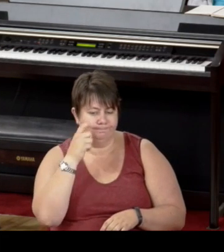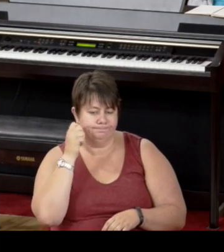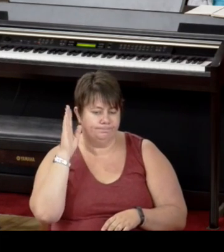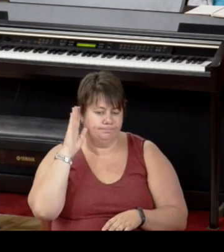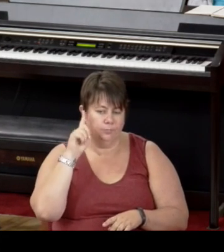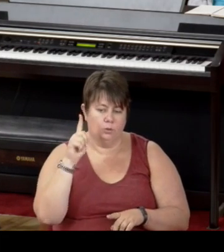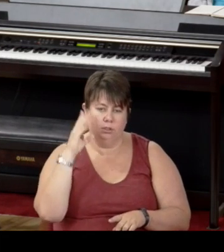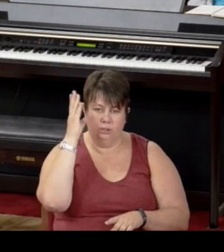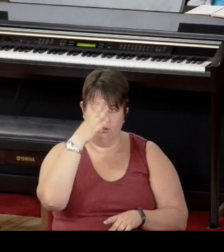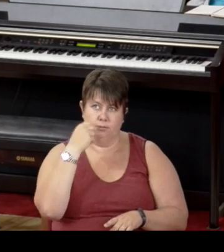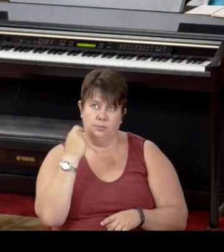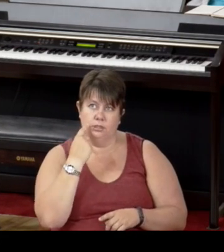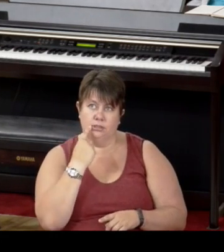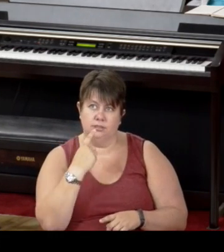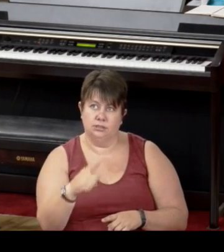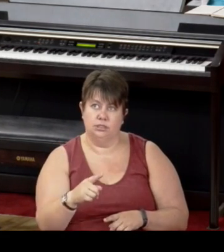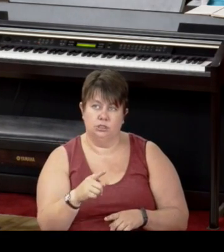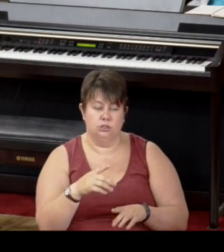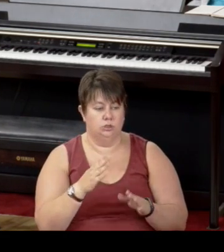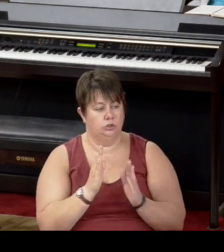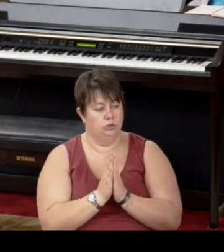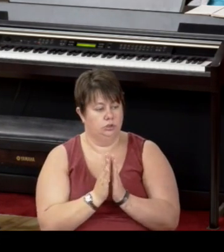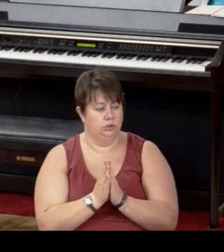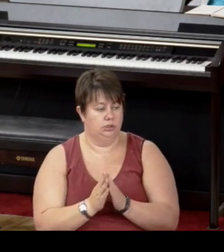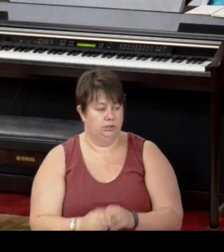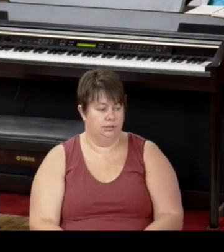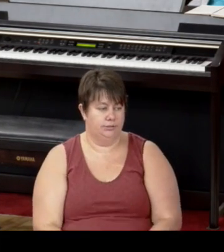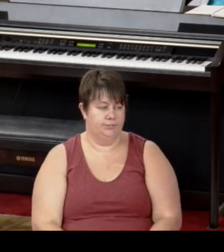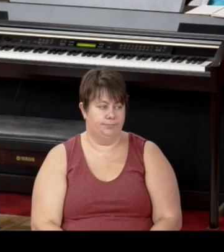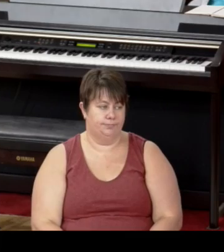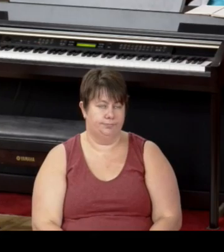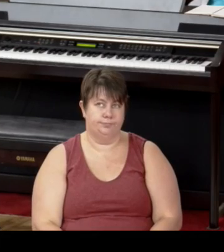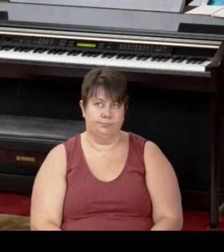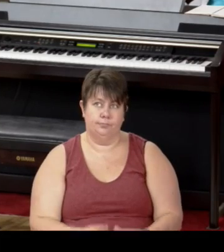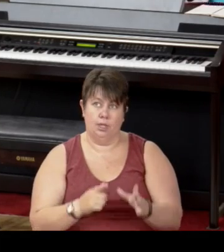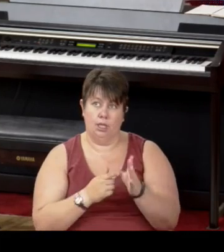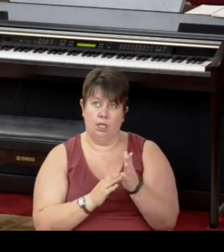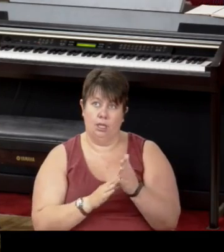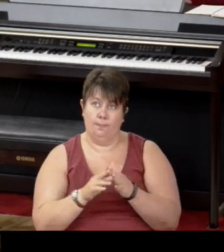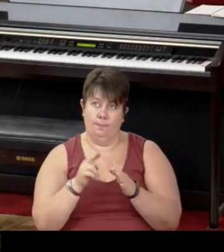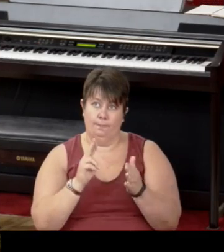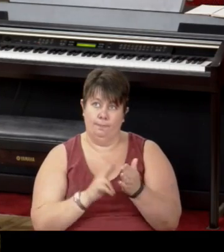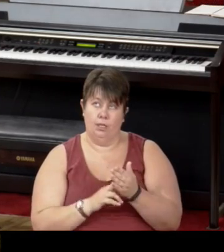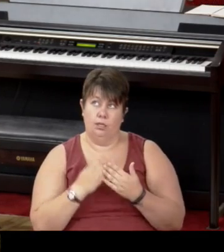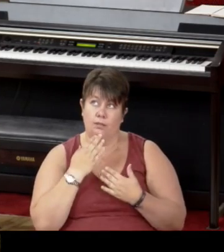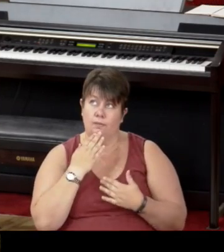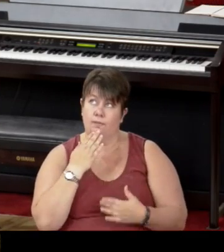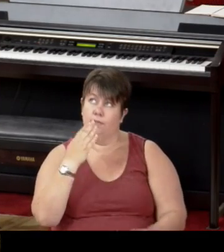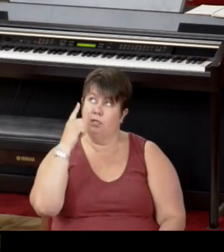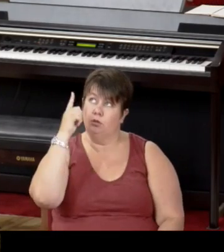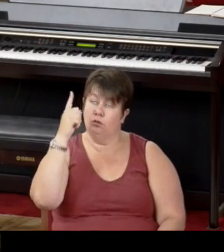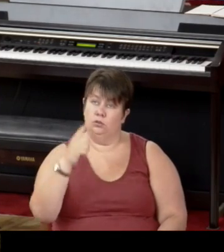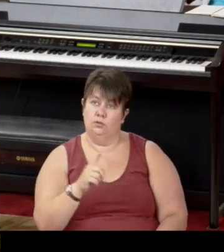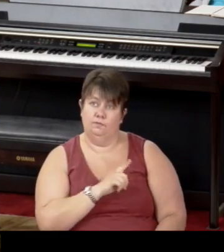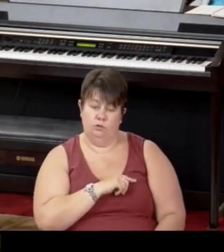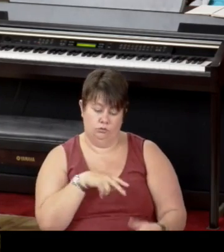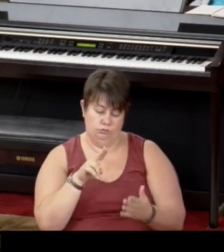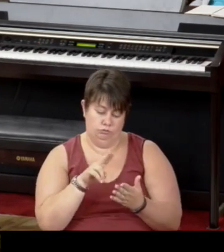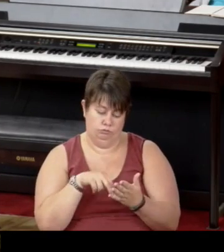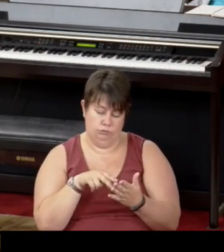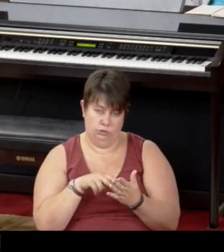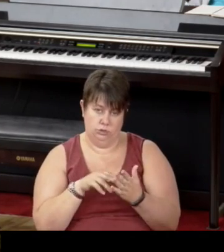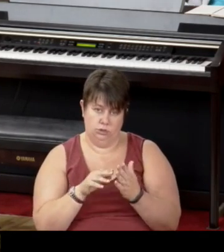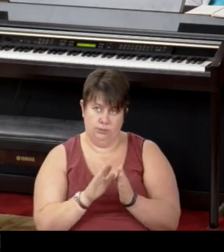what the Spirit says to the churches. Amen. And thanks be to God for this, the reading of his holy